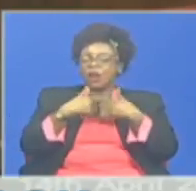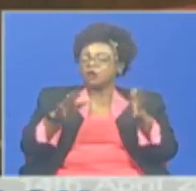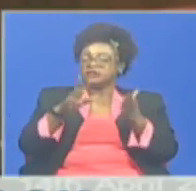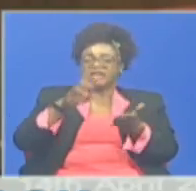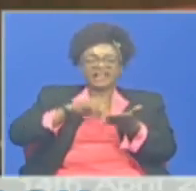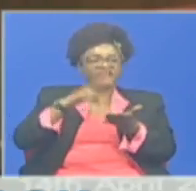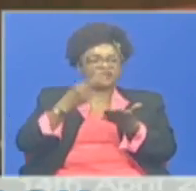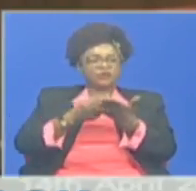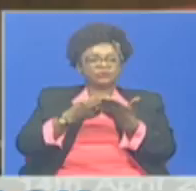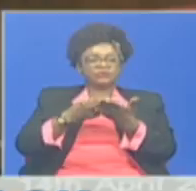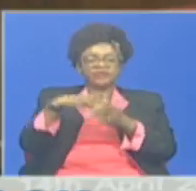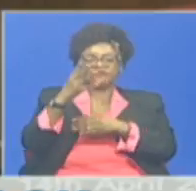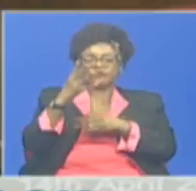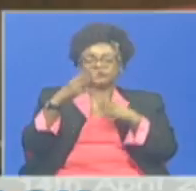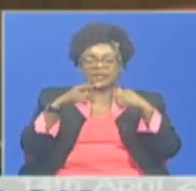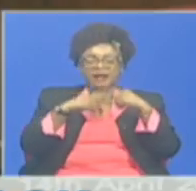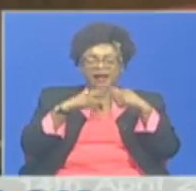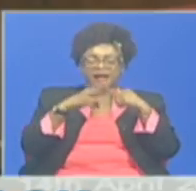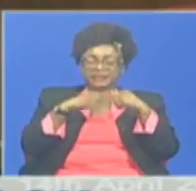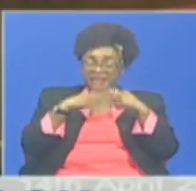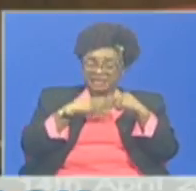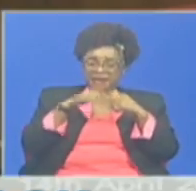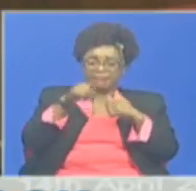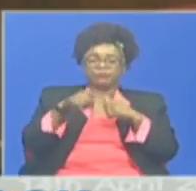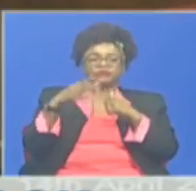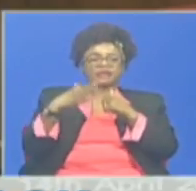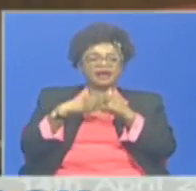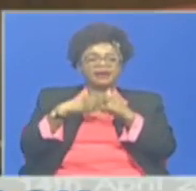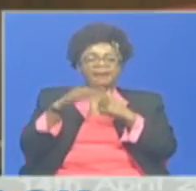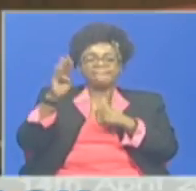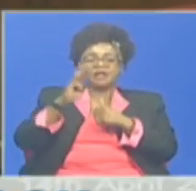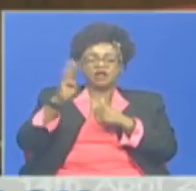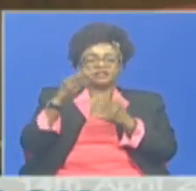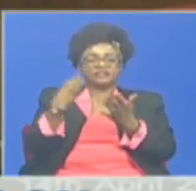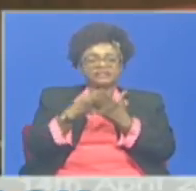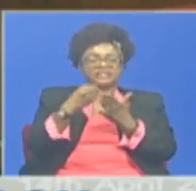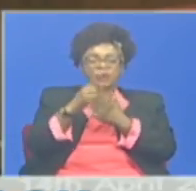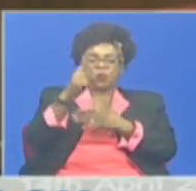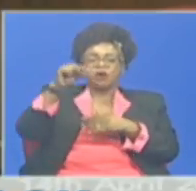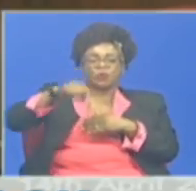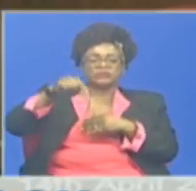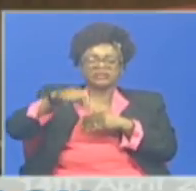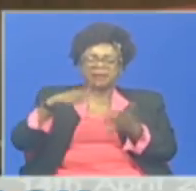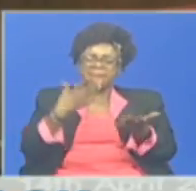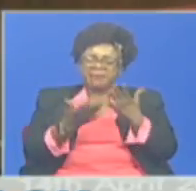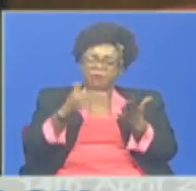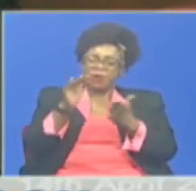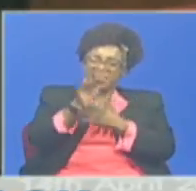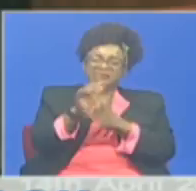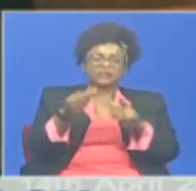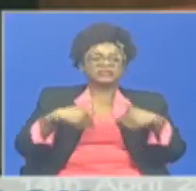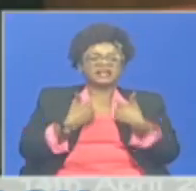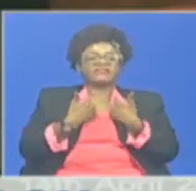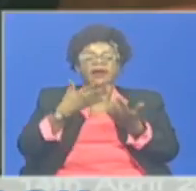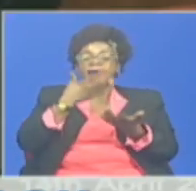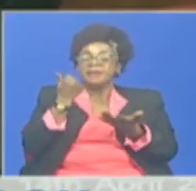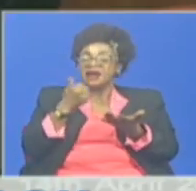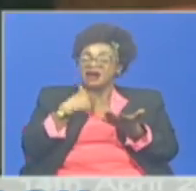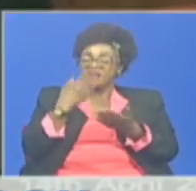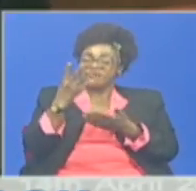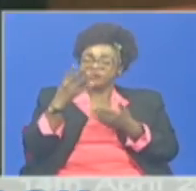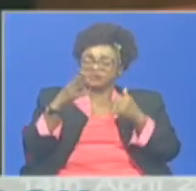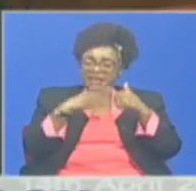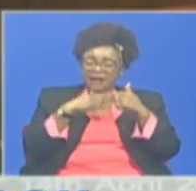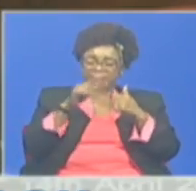of 49.5 billion shillings in one quarter. Maybe we should have been asking ourselves, would we rather have this 49.5